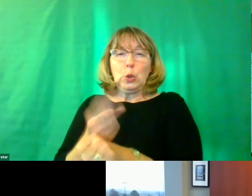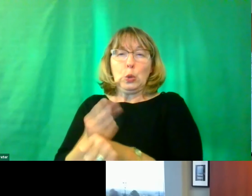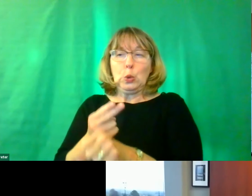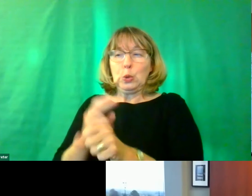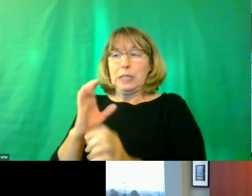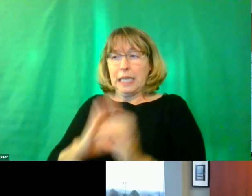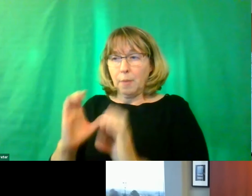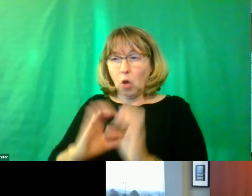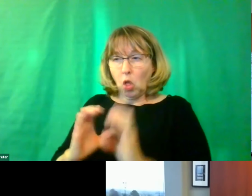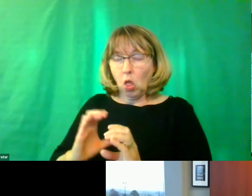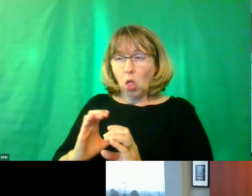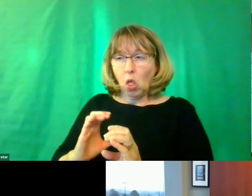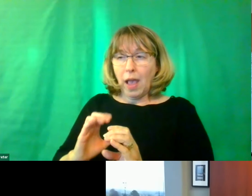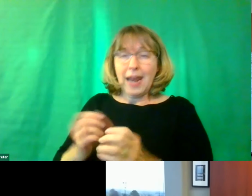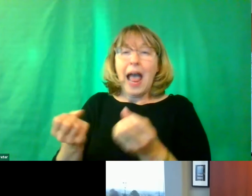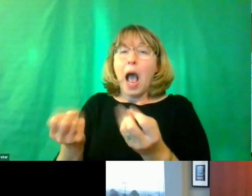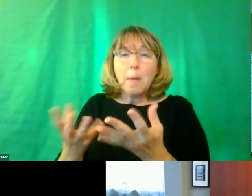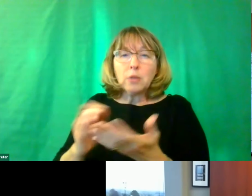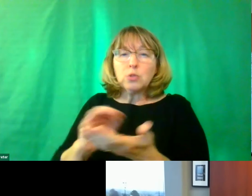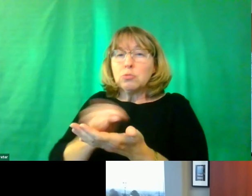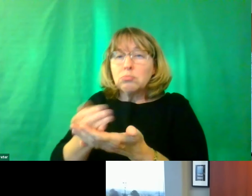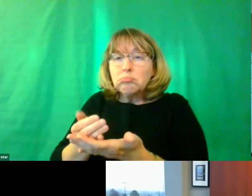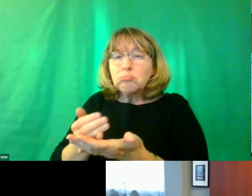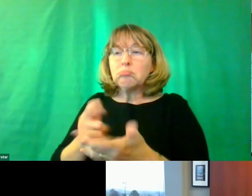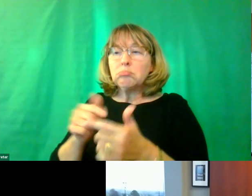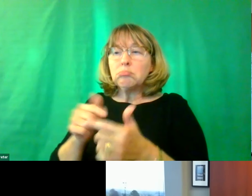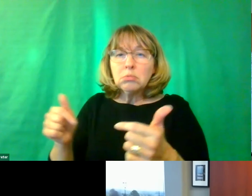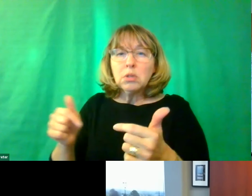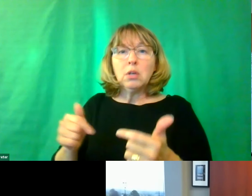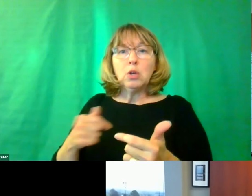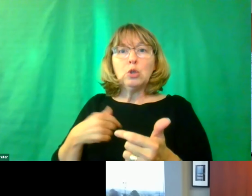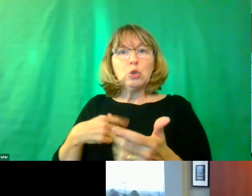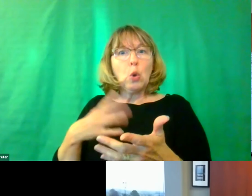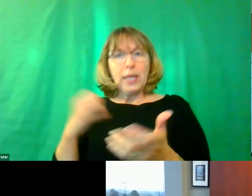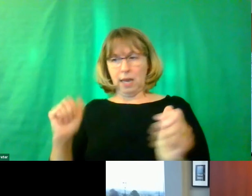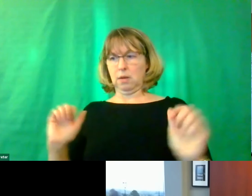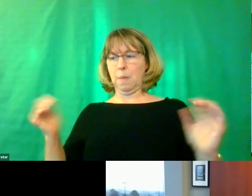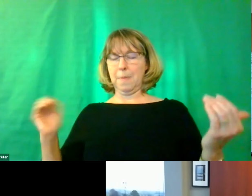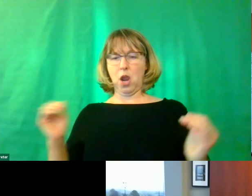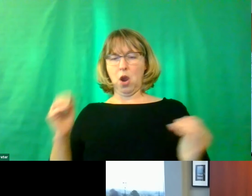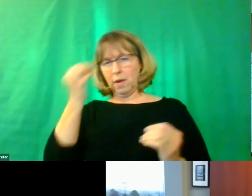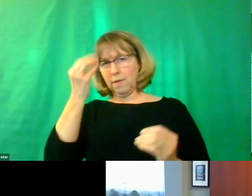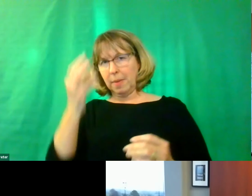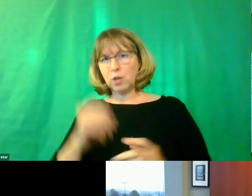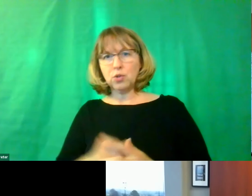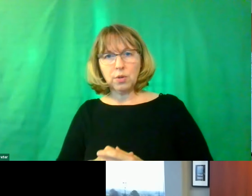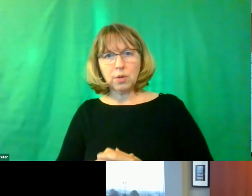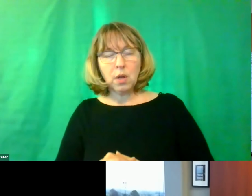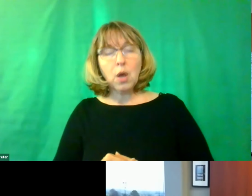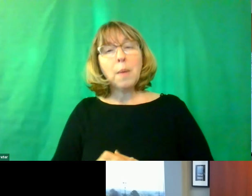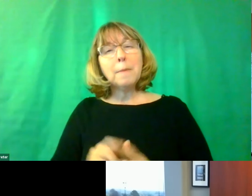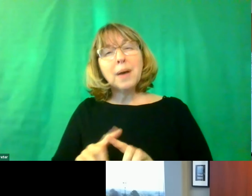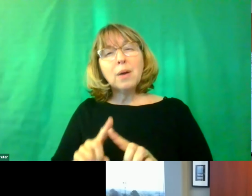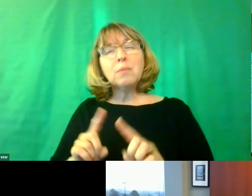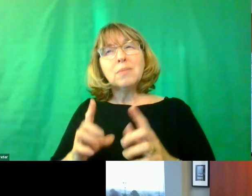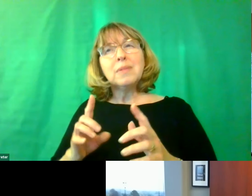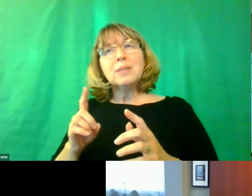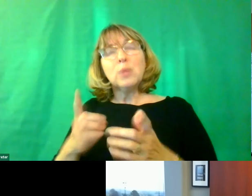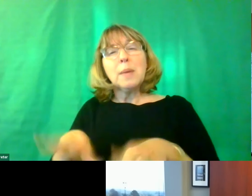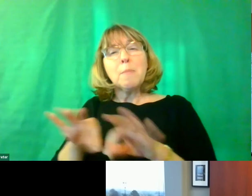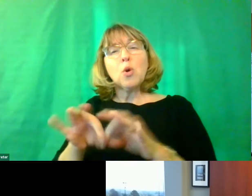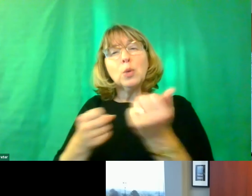build bridges to go backwards. Moving forwards, what's really critical is supporting these prospective studies